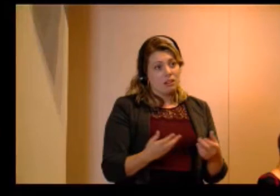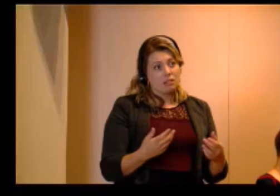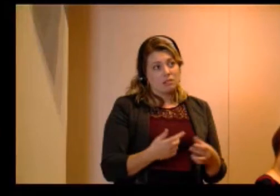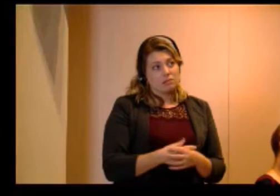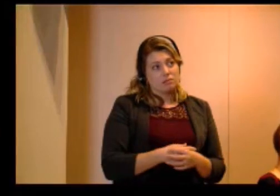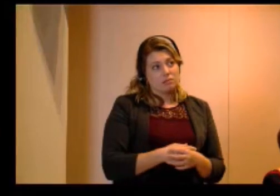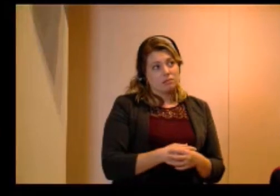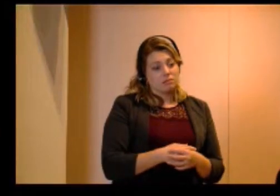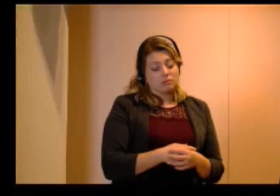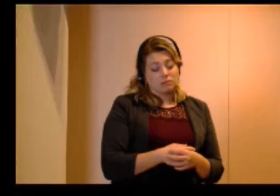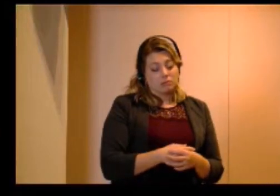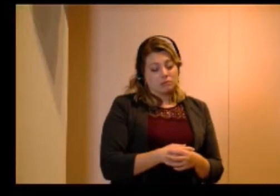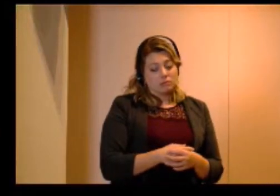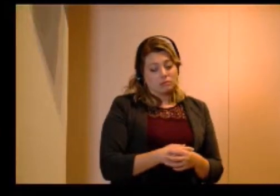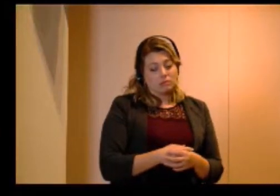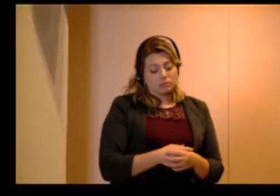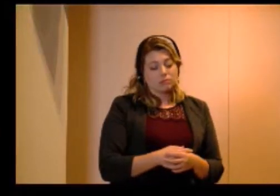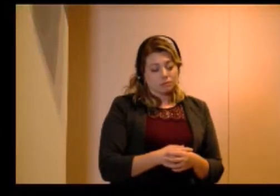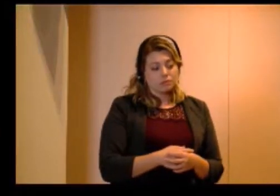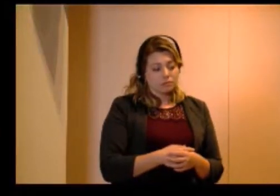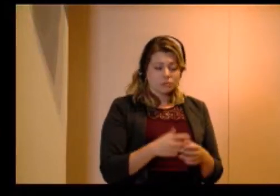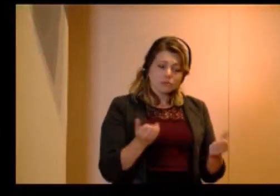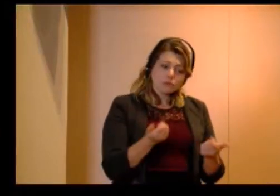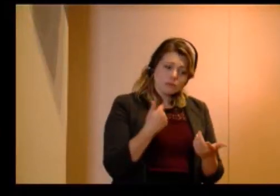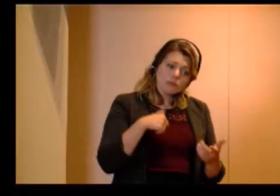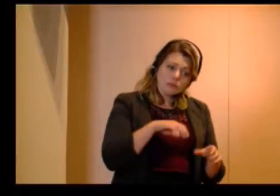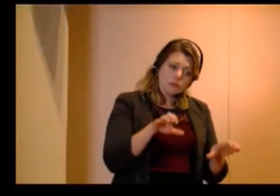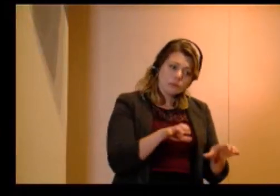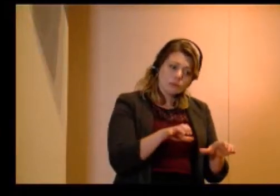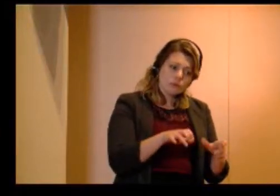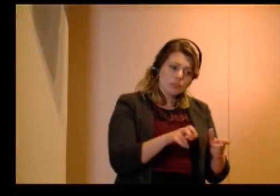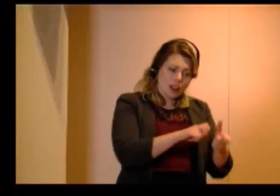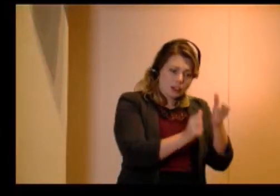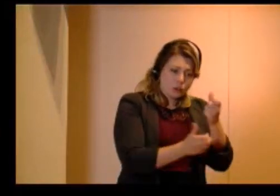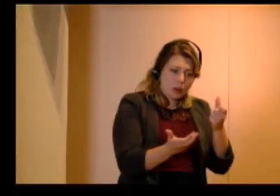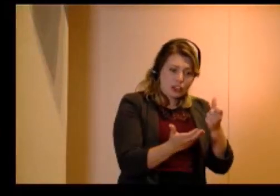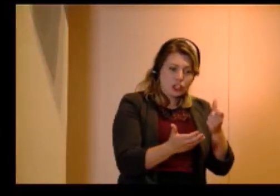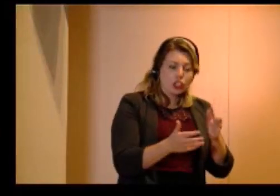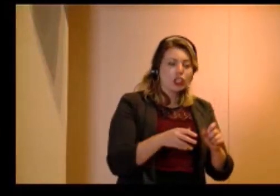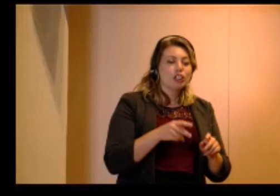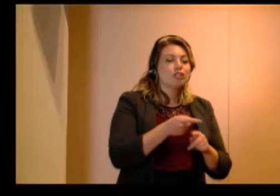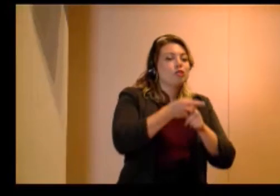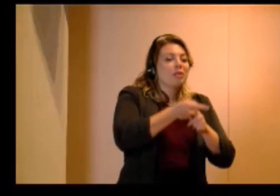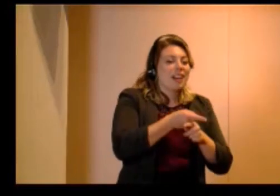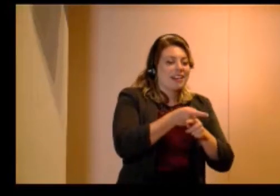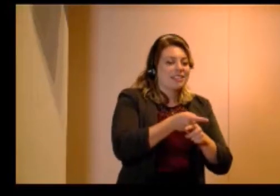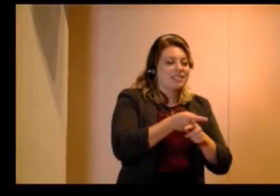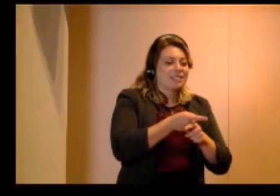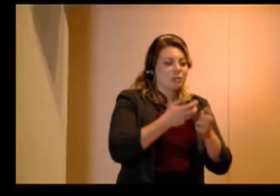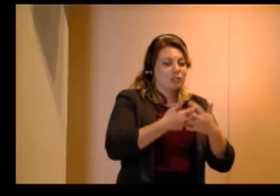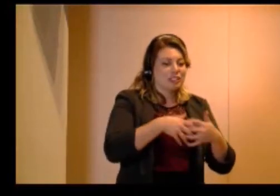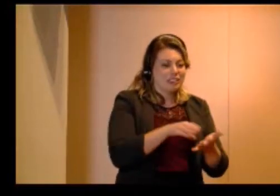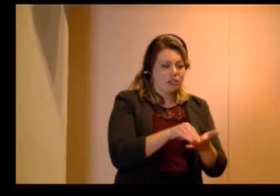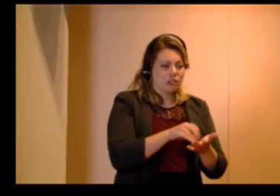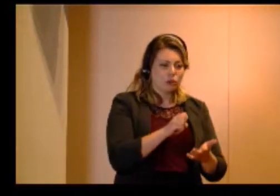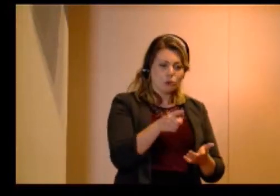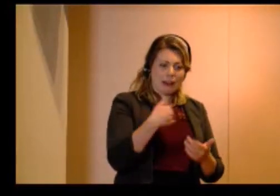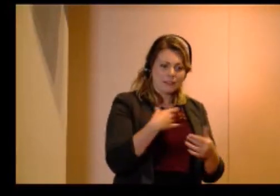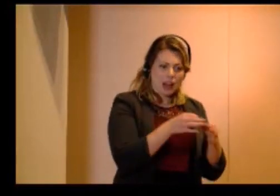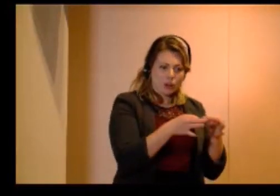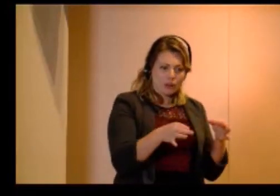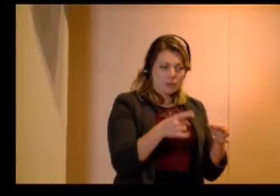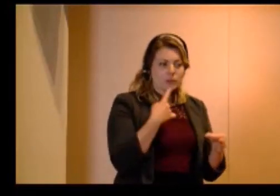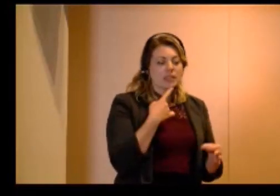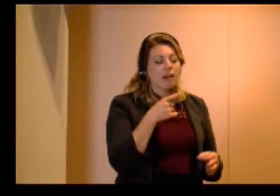everything that we did falls under the umbrella of supervised machine learning. So you have an algorithm and you tell it what you're looking for. But there's this